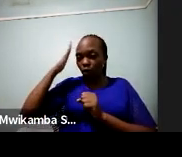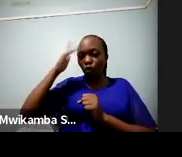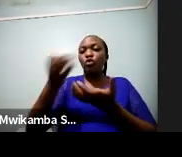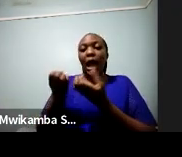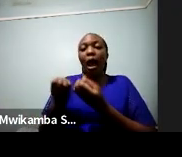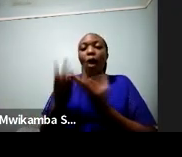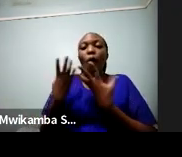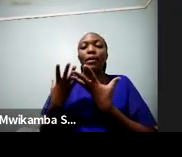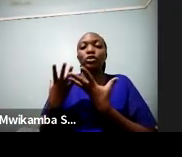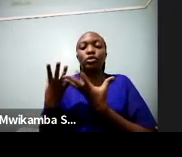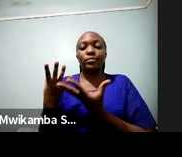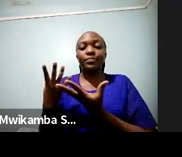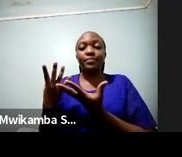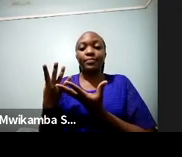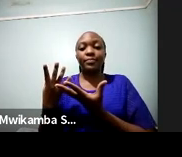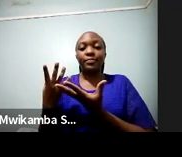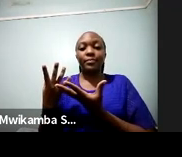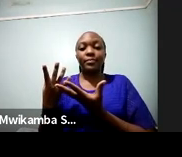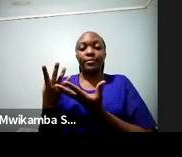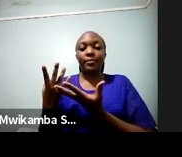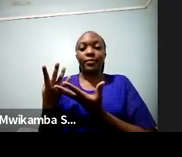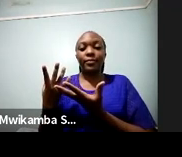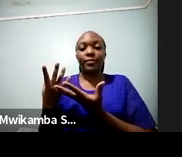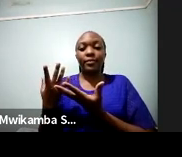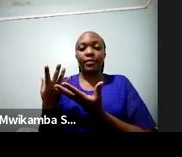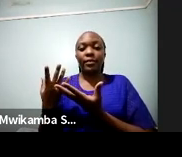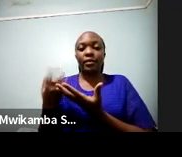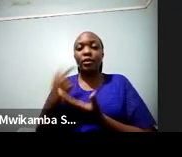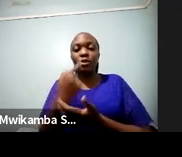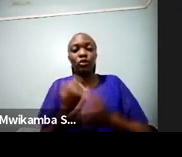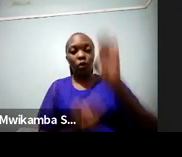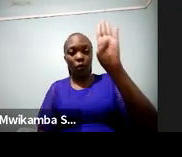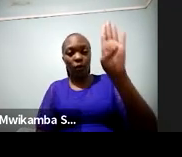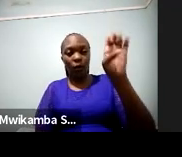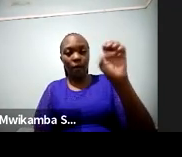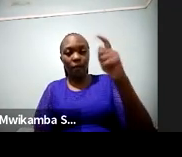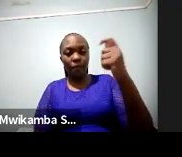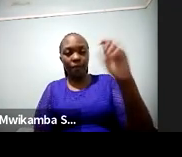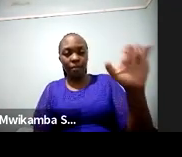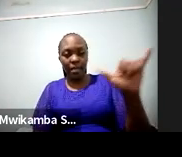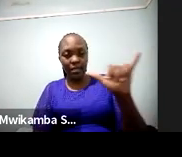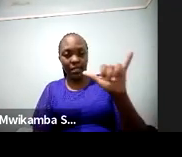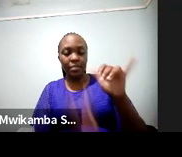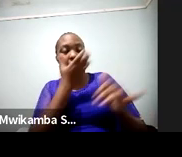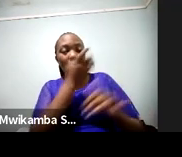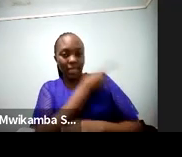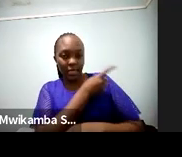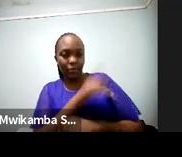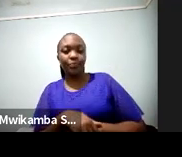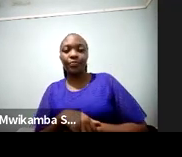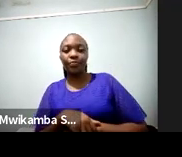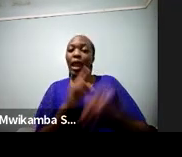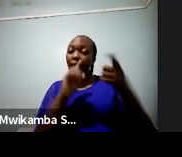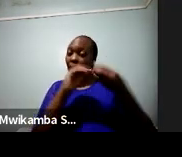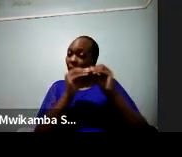So Betty, I'm still on your case. Number one you need to manage is income. In your budget,